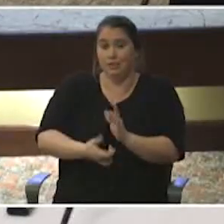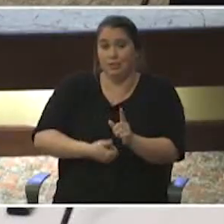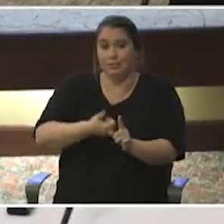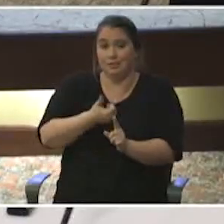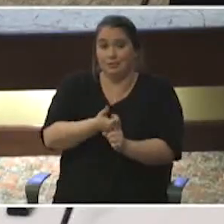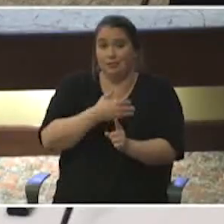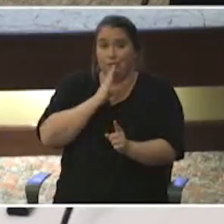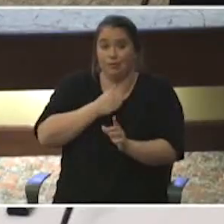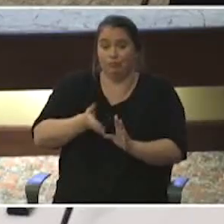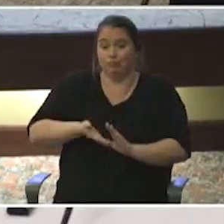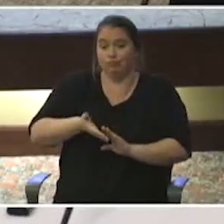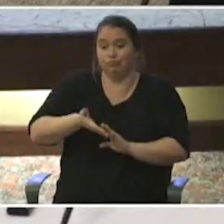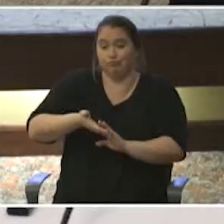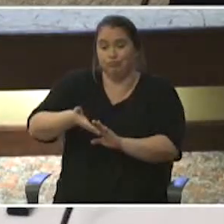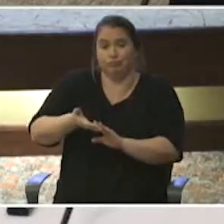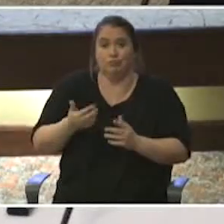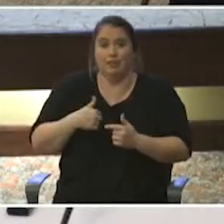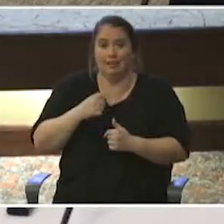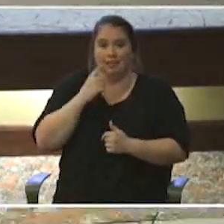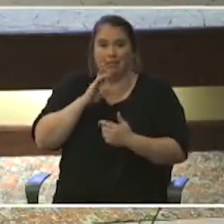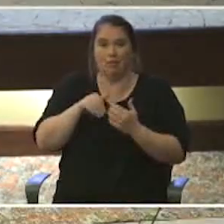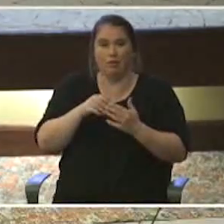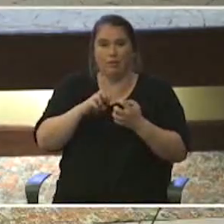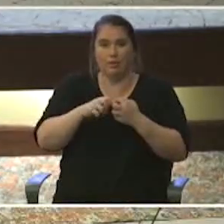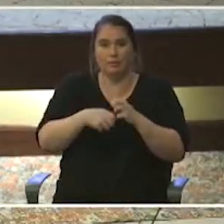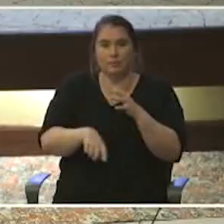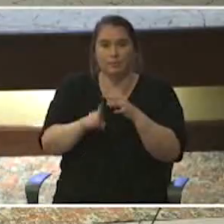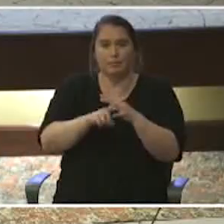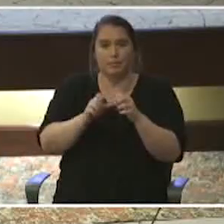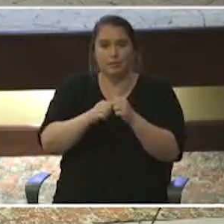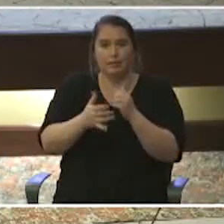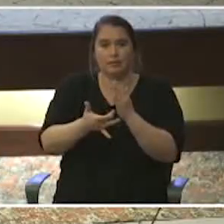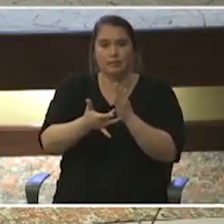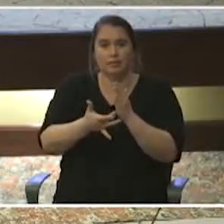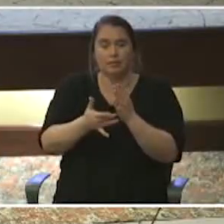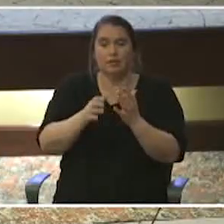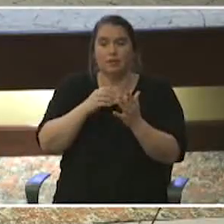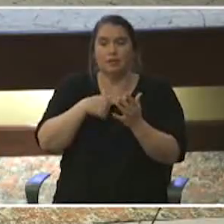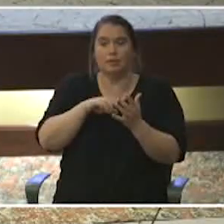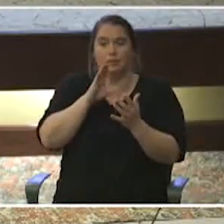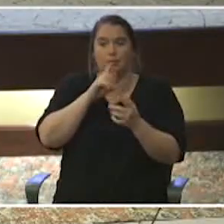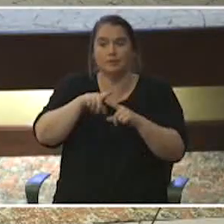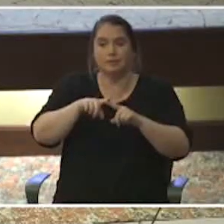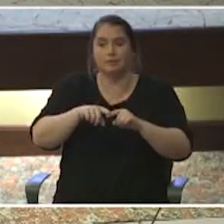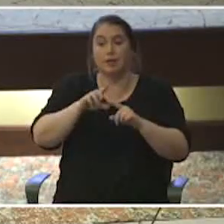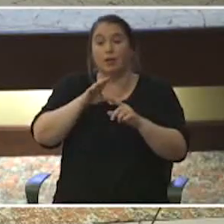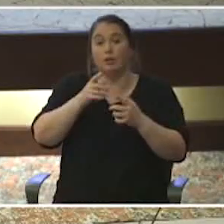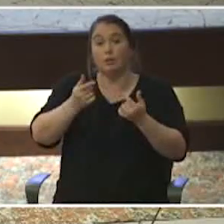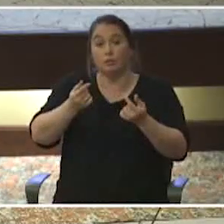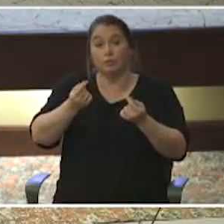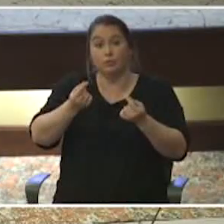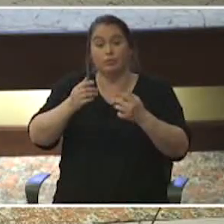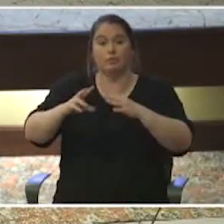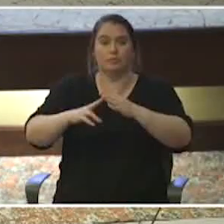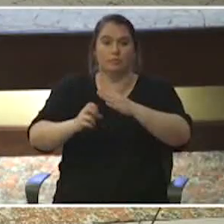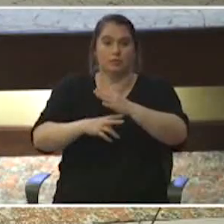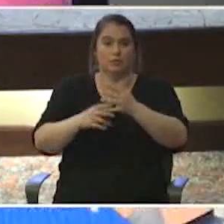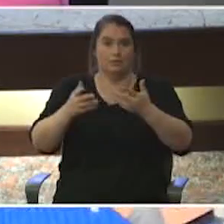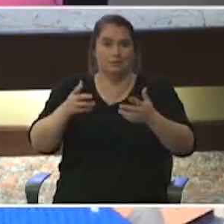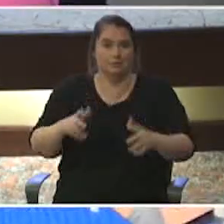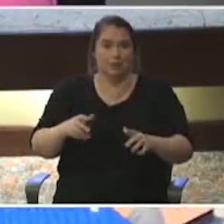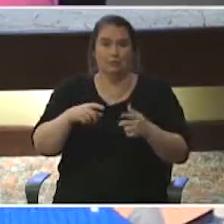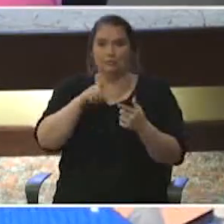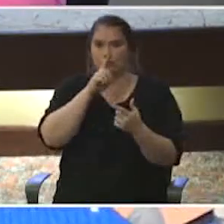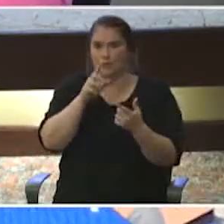mean, we're gonna hope that, I think one of the problems was the technology, once the bridge was done, it was obsolete very